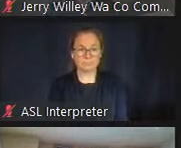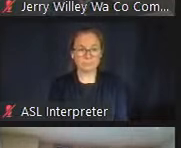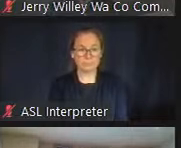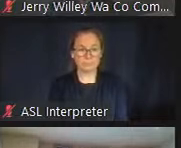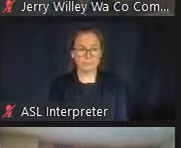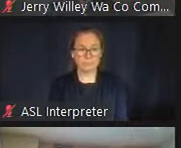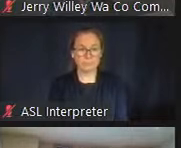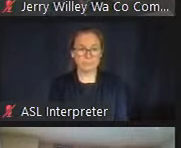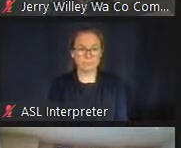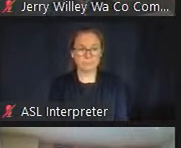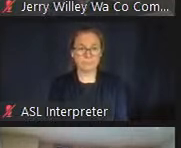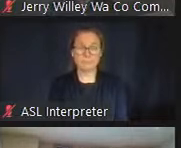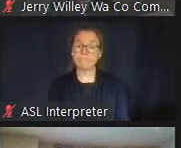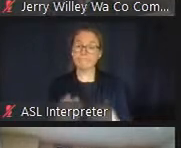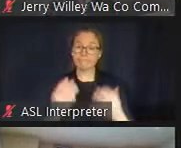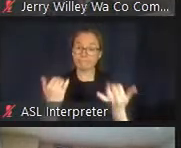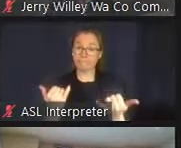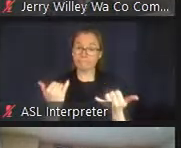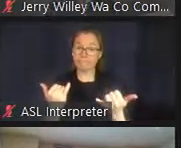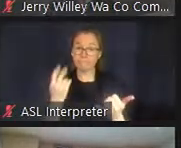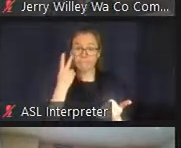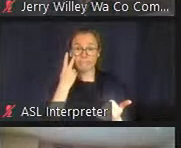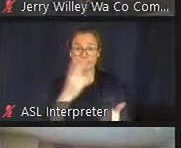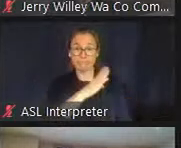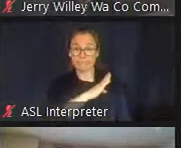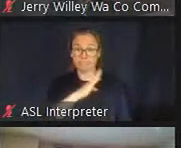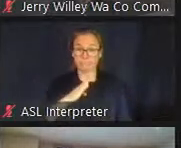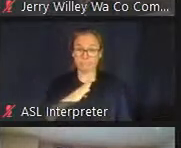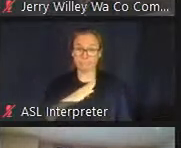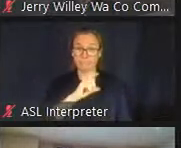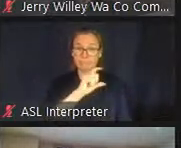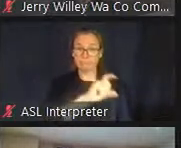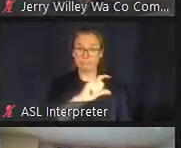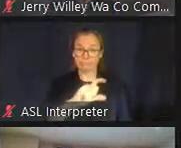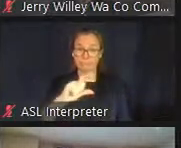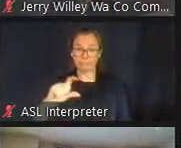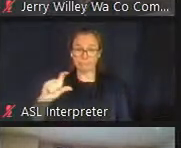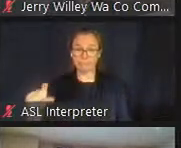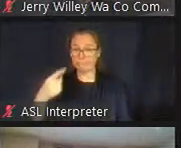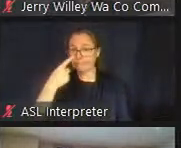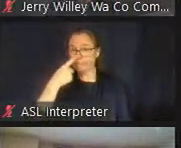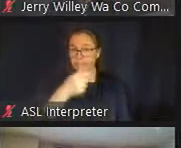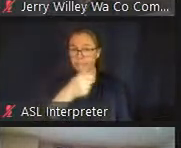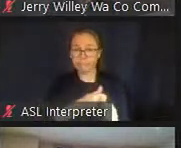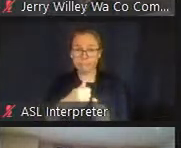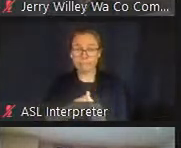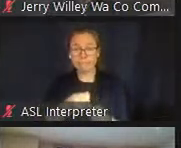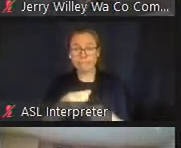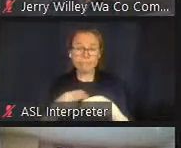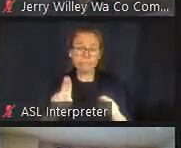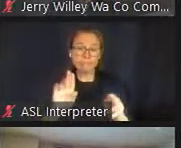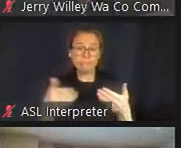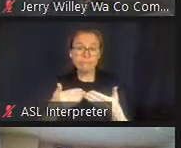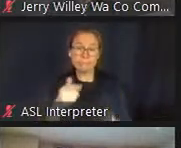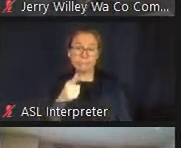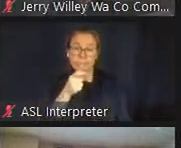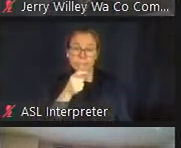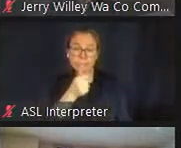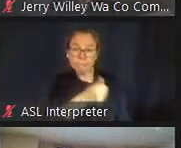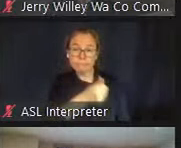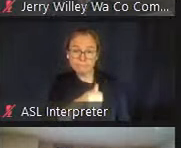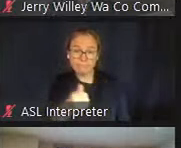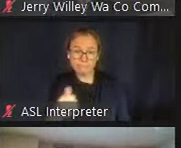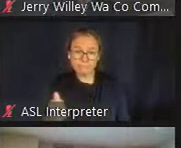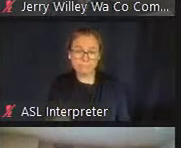I'm going to ask now that our Board of County Commissioners provide a brief introduction of themselves and just a reminder